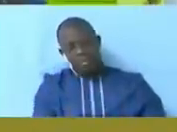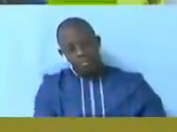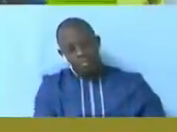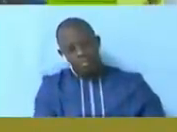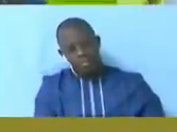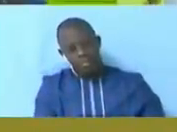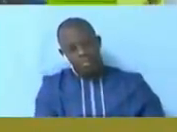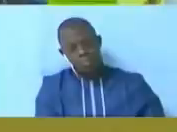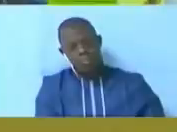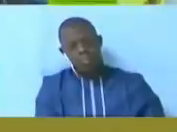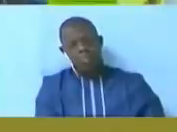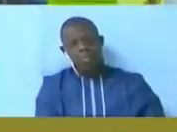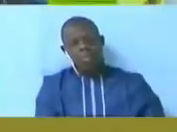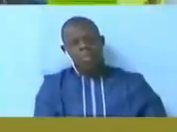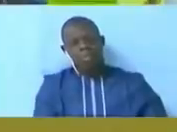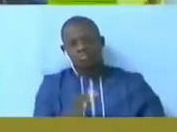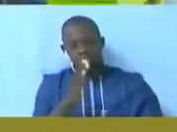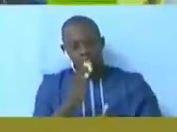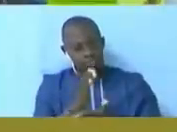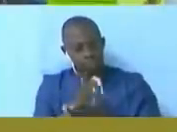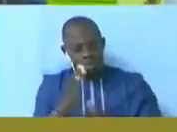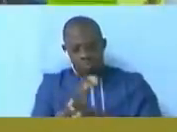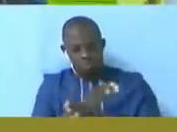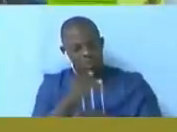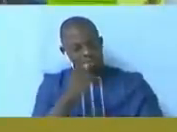was highly traumatizing.